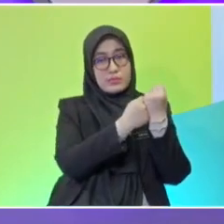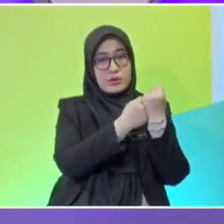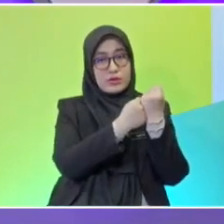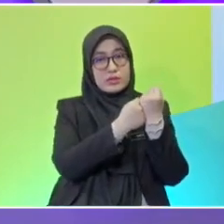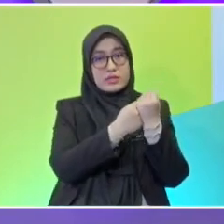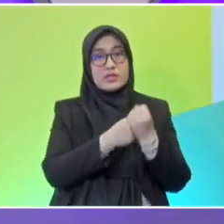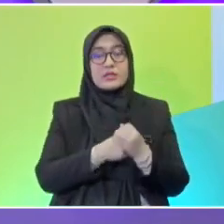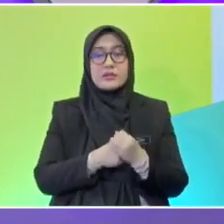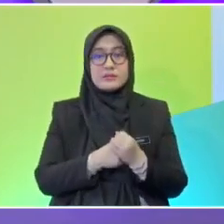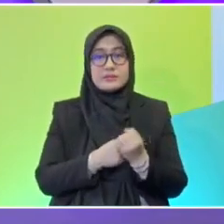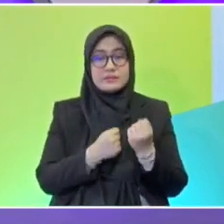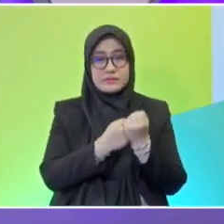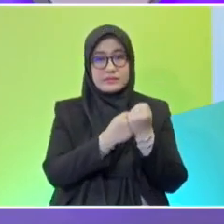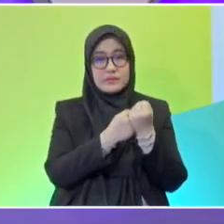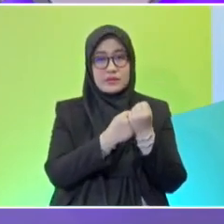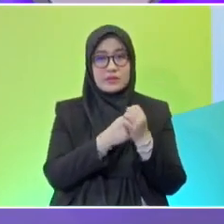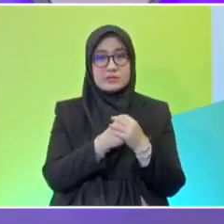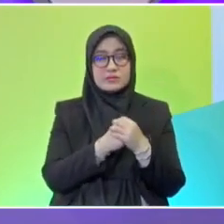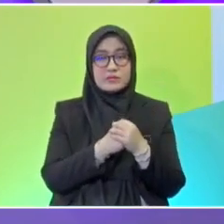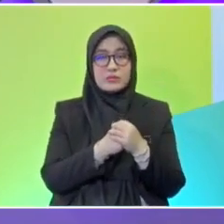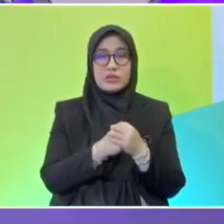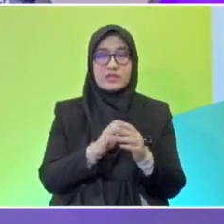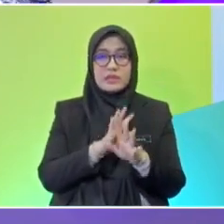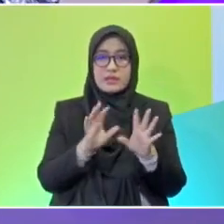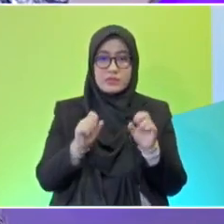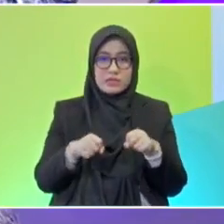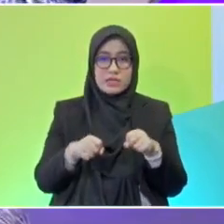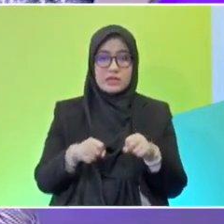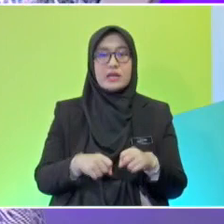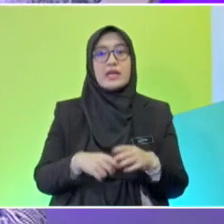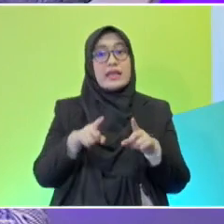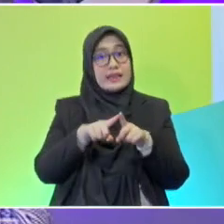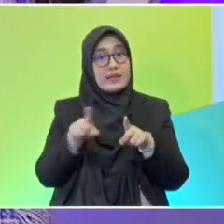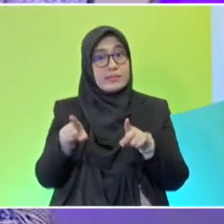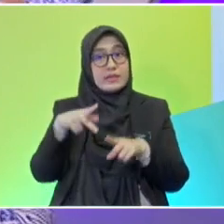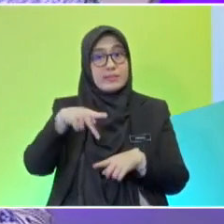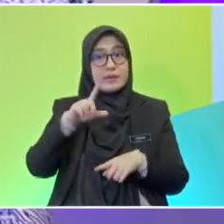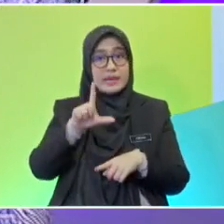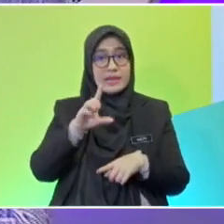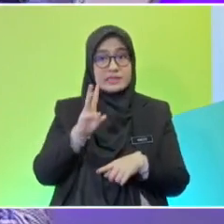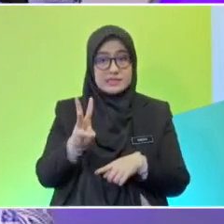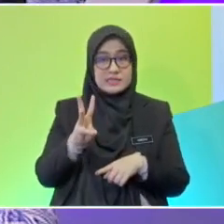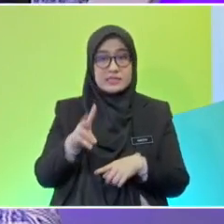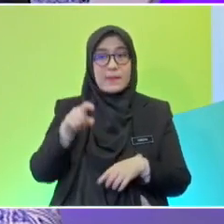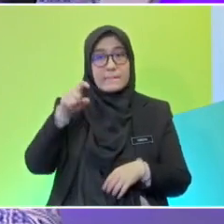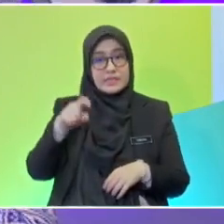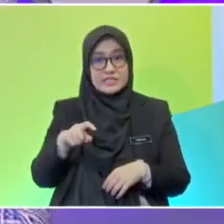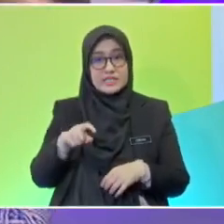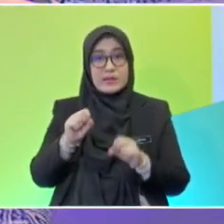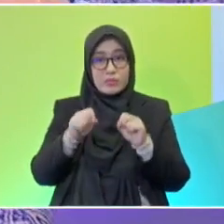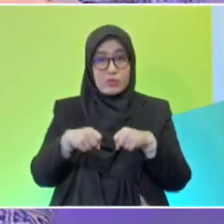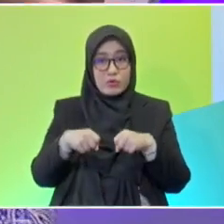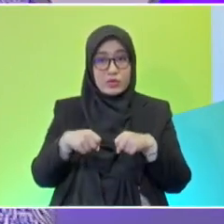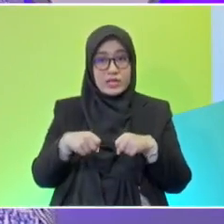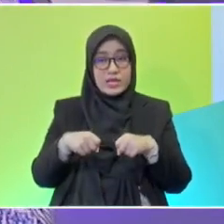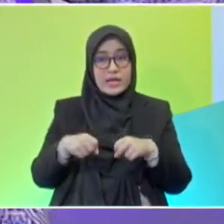Someone with a performance level 6 can also guide others in a given activity, in a given task. So if someone is able to be a